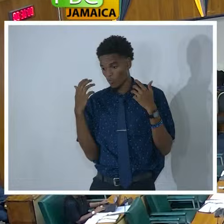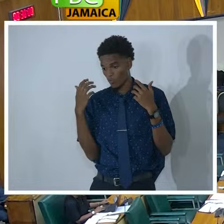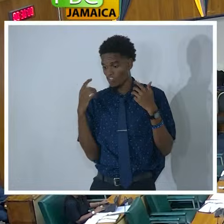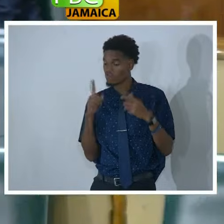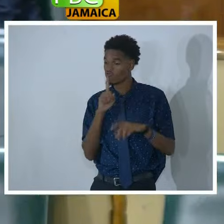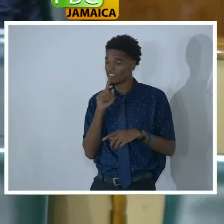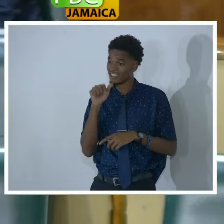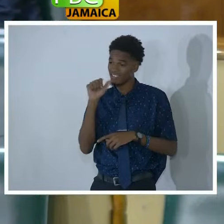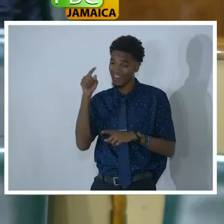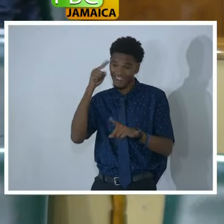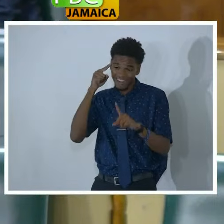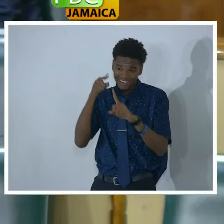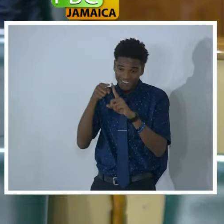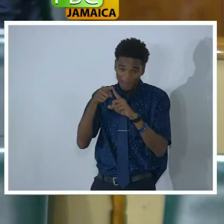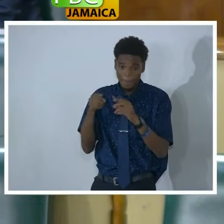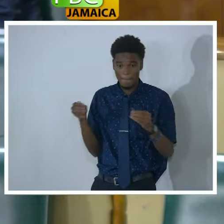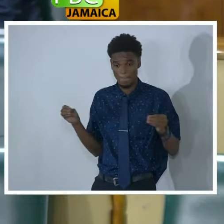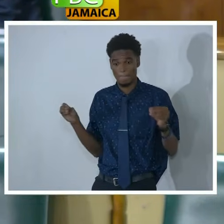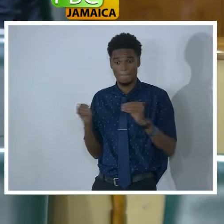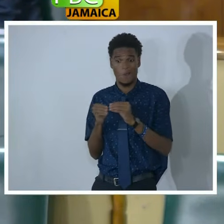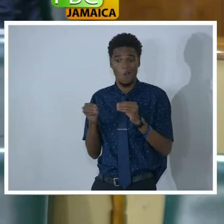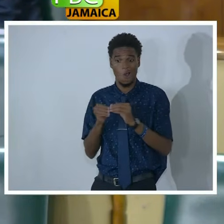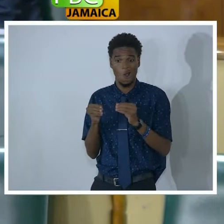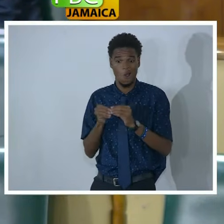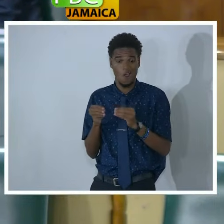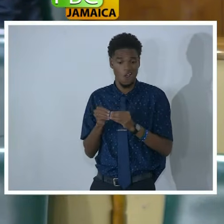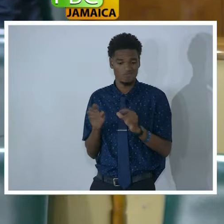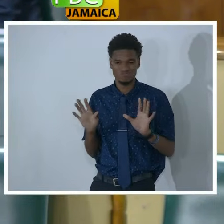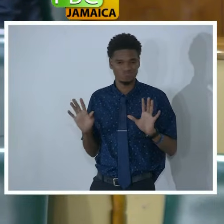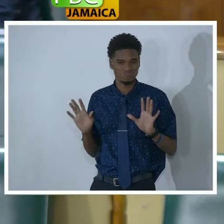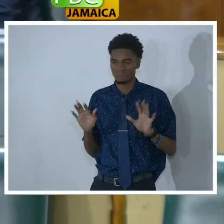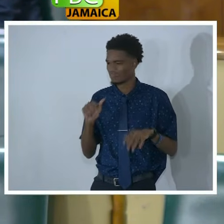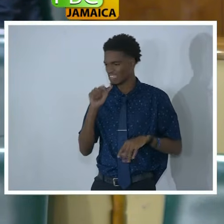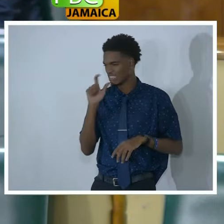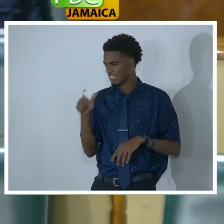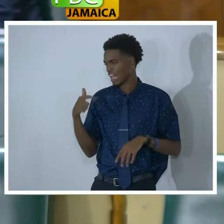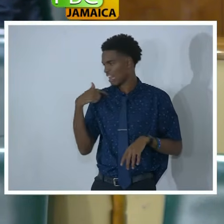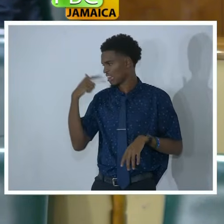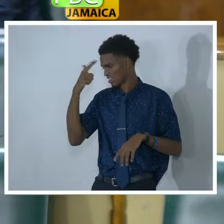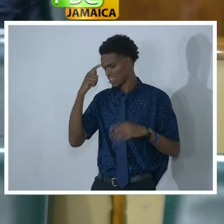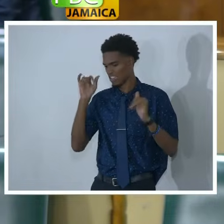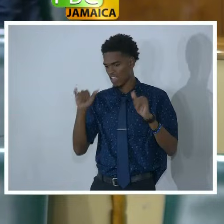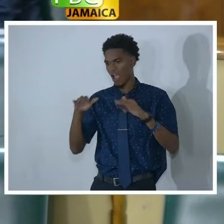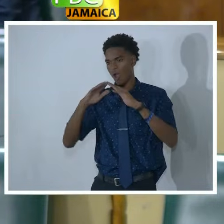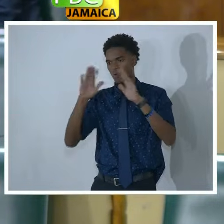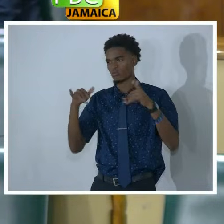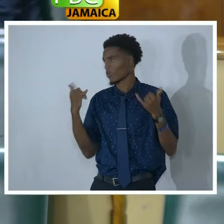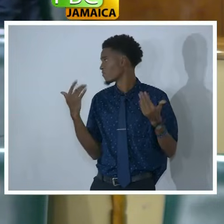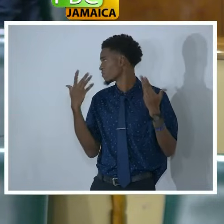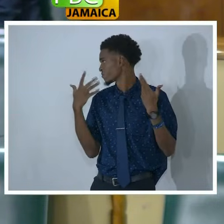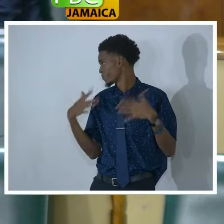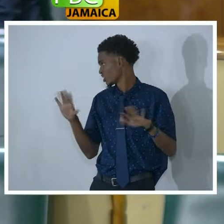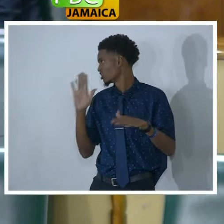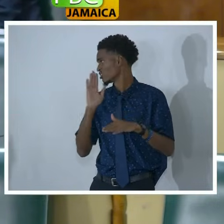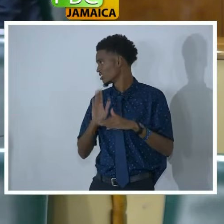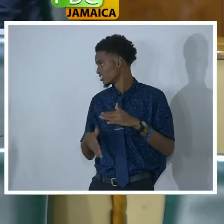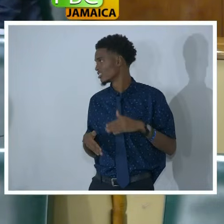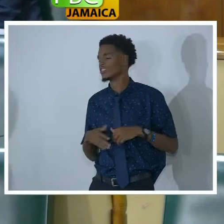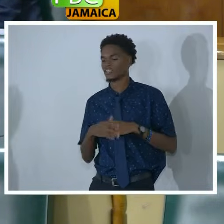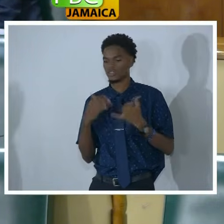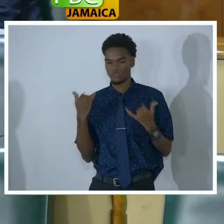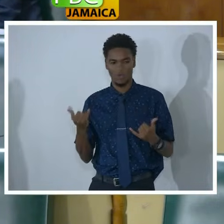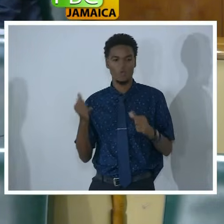intended to do any further business this afternoon, and as such, we ask that the House be suspended for a date to be adjourned for a date to be